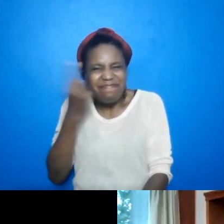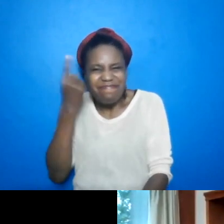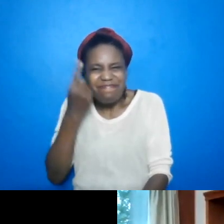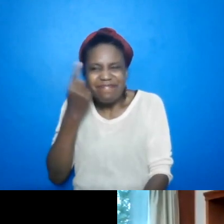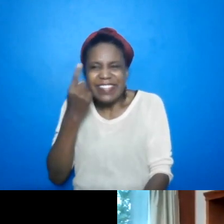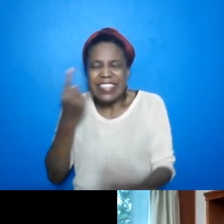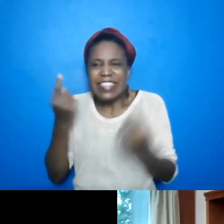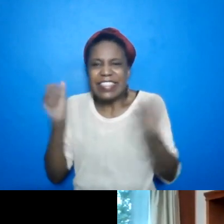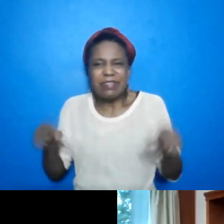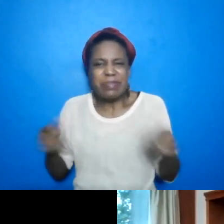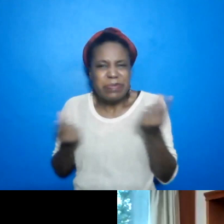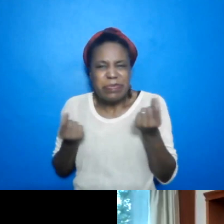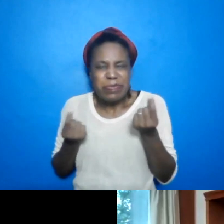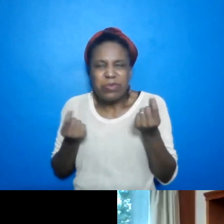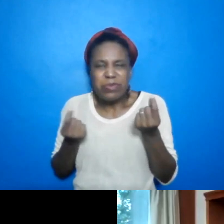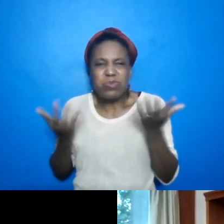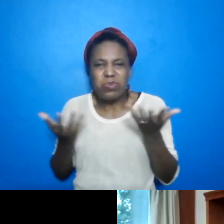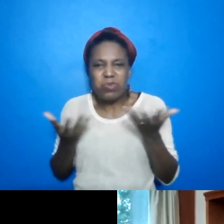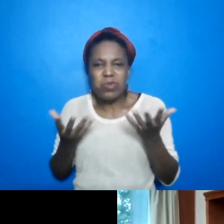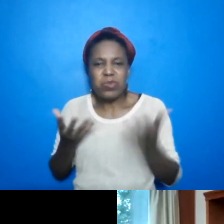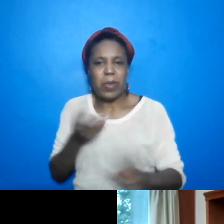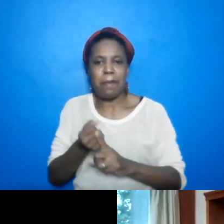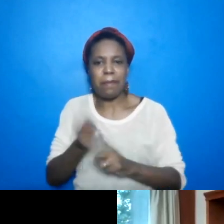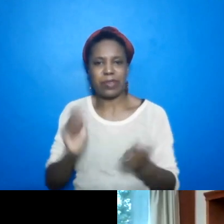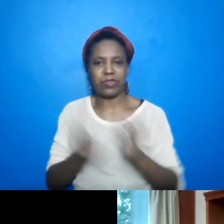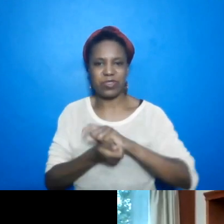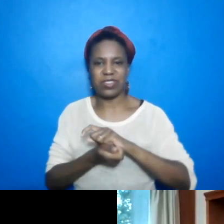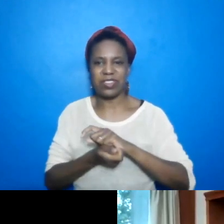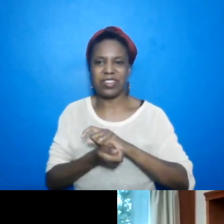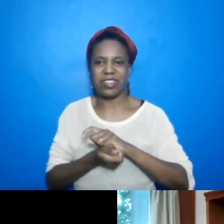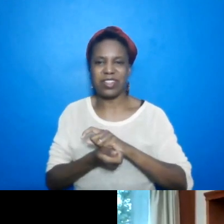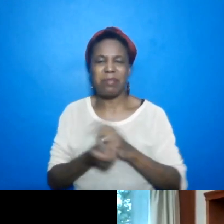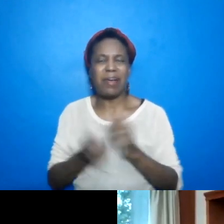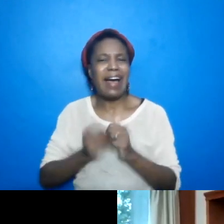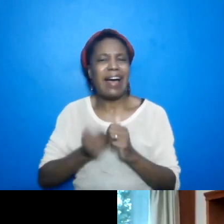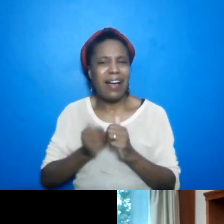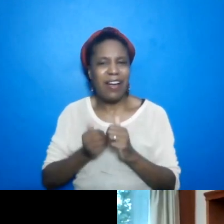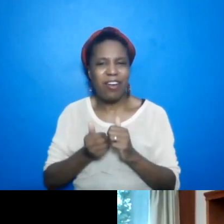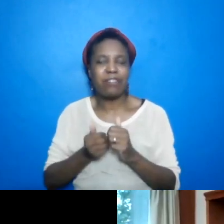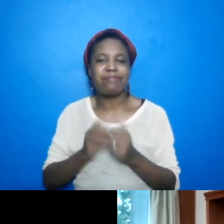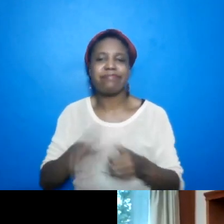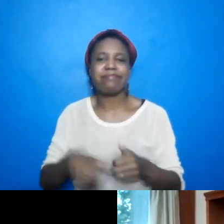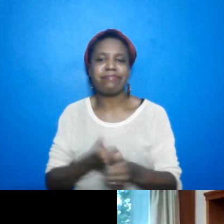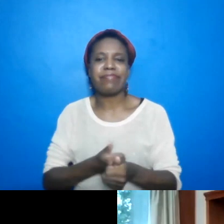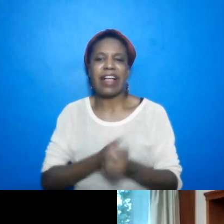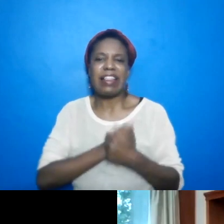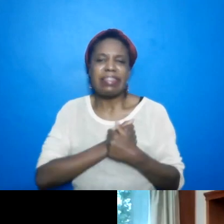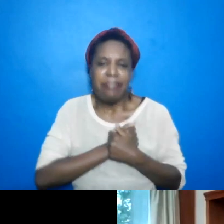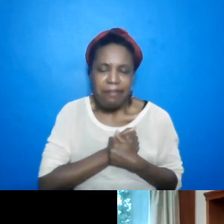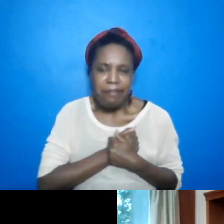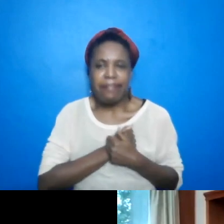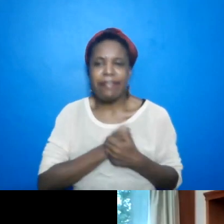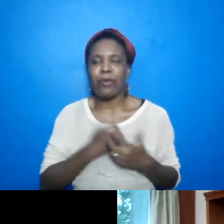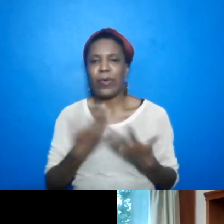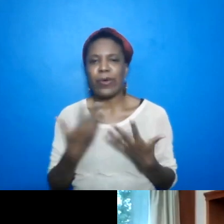certain kind of courage, a certain kind of love ethic, a certain, made that thing possible, even in the midst